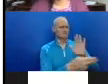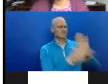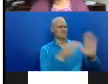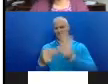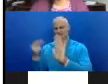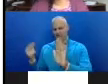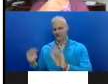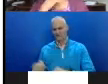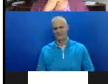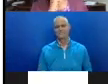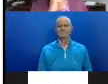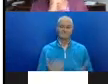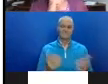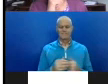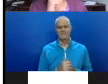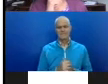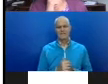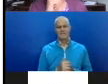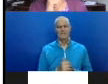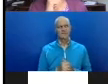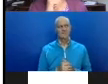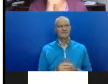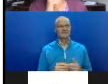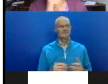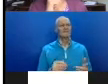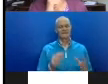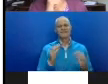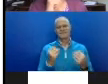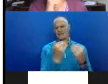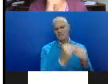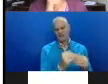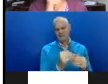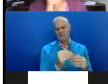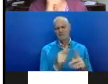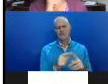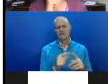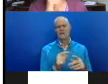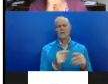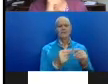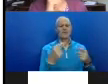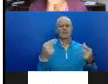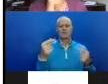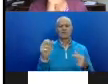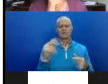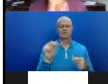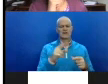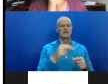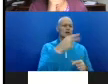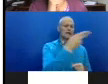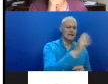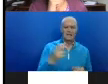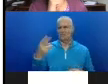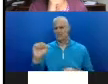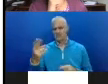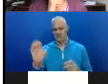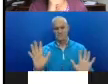in. So anyway, so there's definitely limitations to just going with those gendered pronouns. So I want to put that out